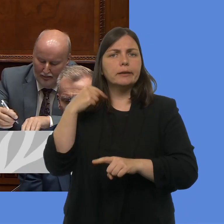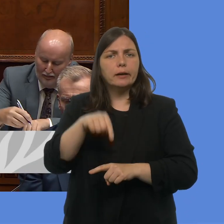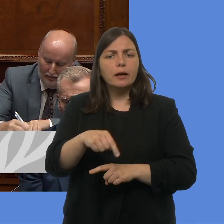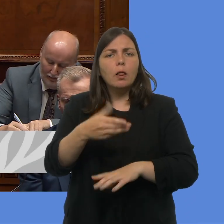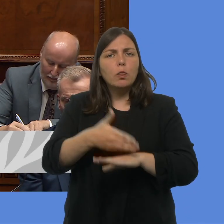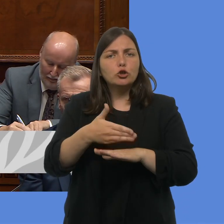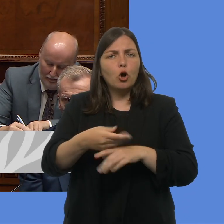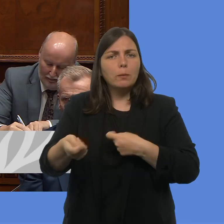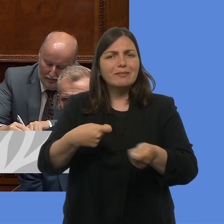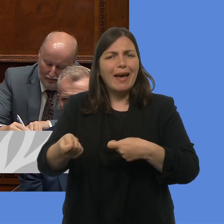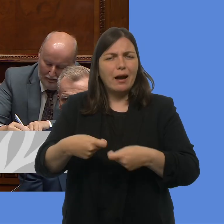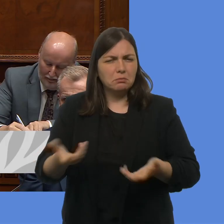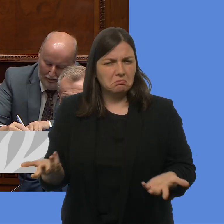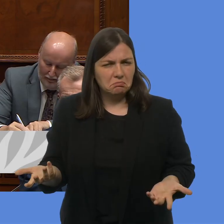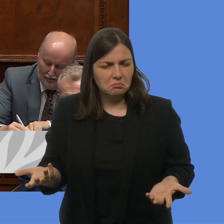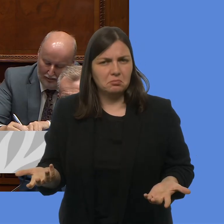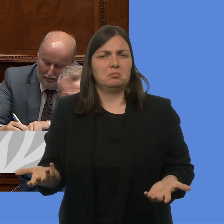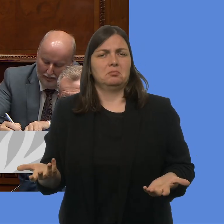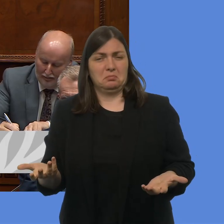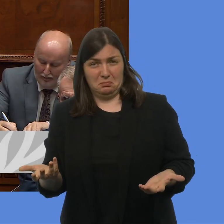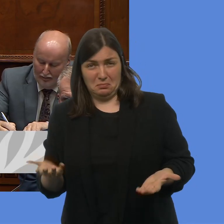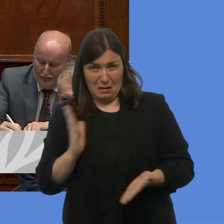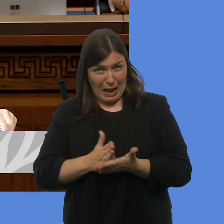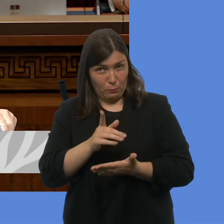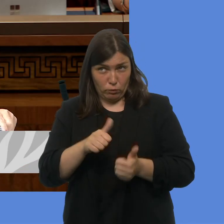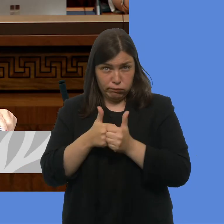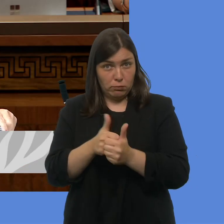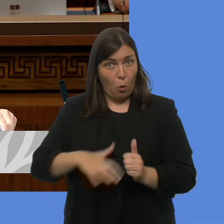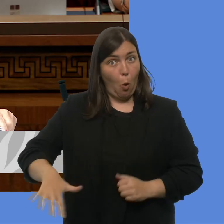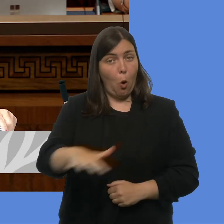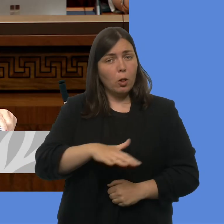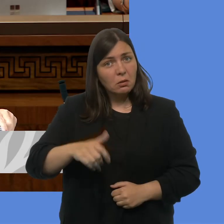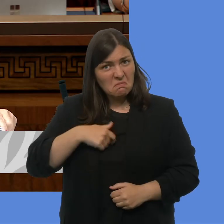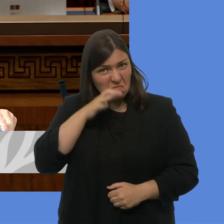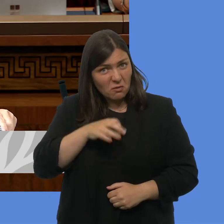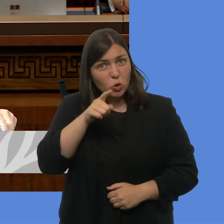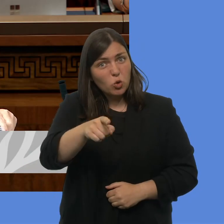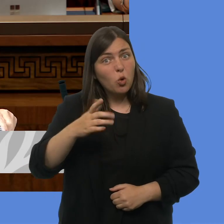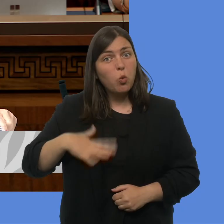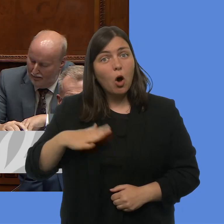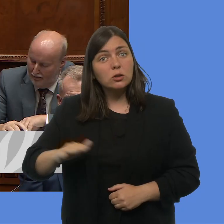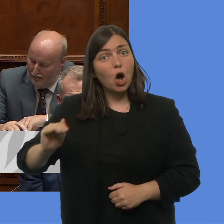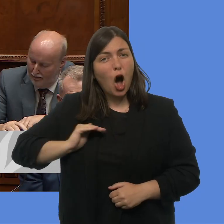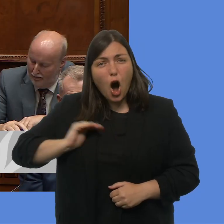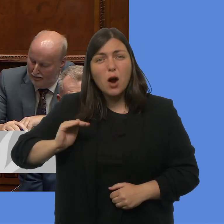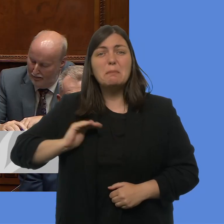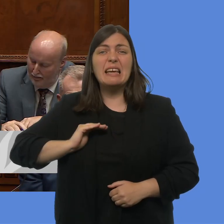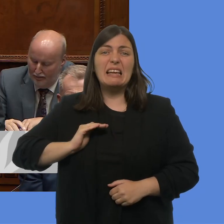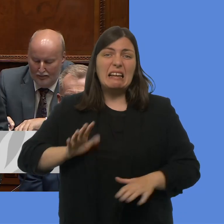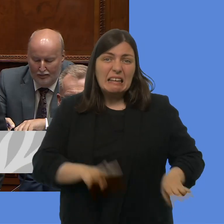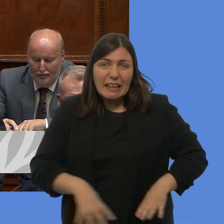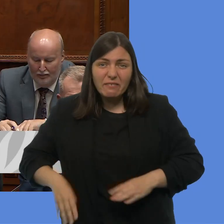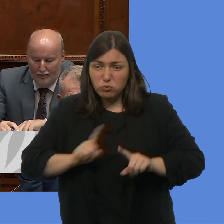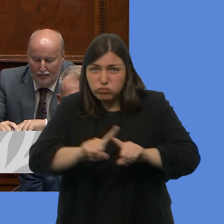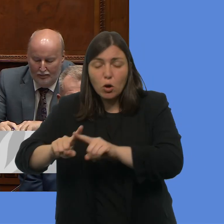leadership. First Minister, do you want the armed forces to butt out of all of jobs fairs in Northern Ireland, or is it just ones under nationalist